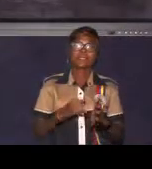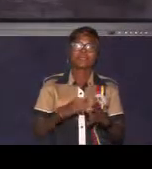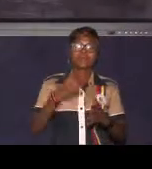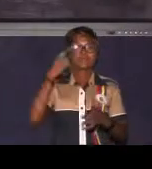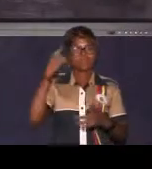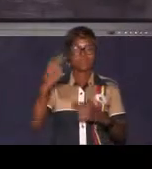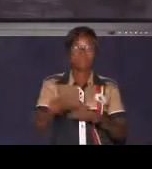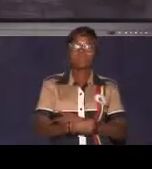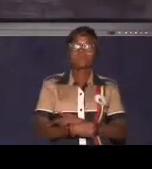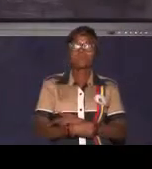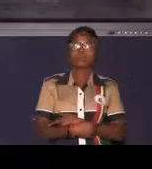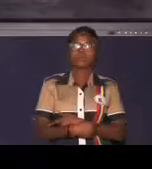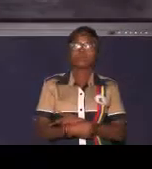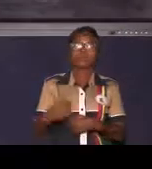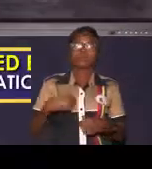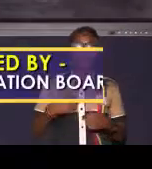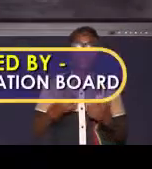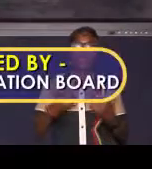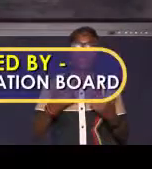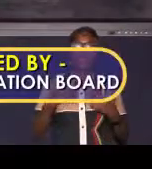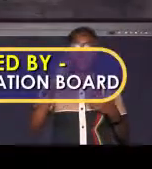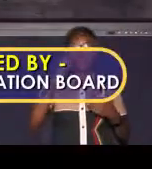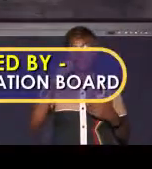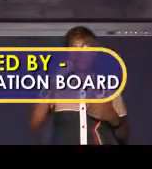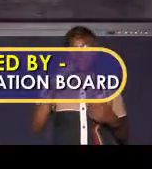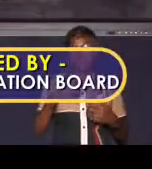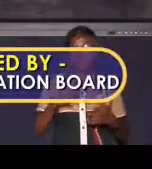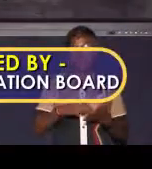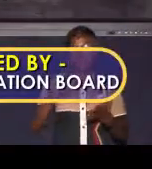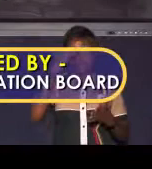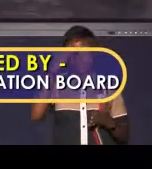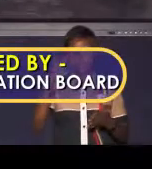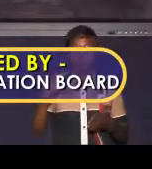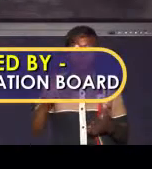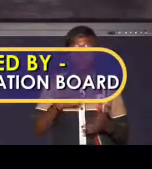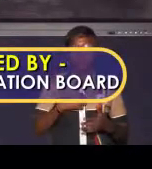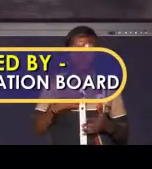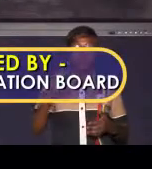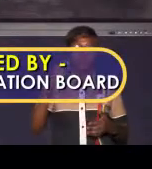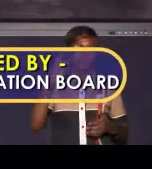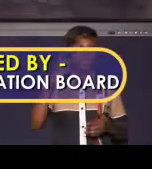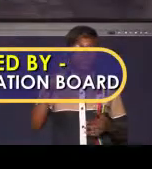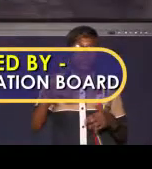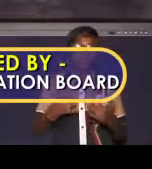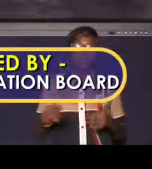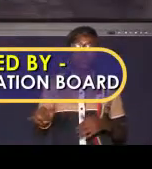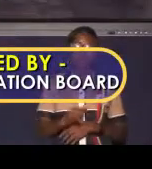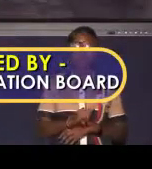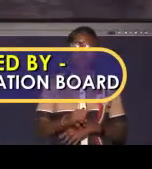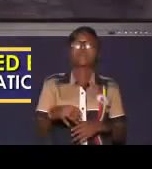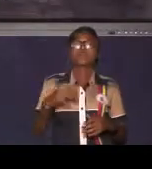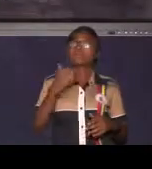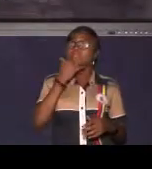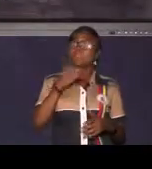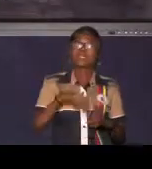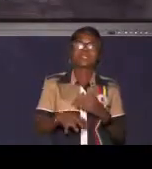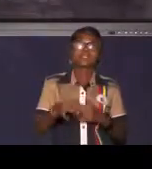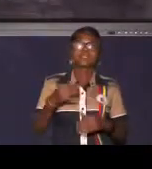And that's it for today. We had fun learning, observing some common mistakes in